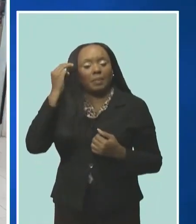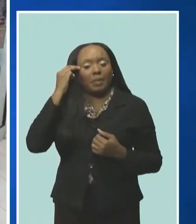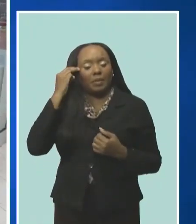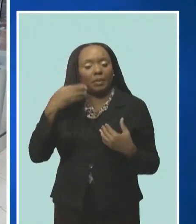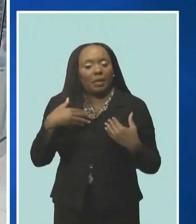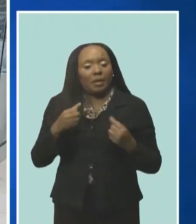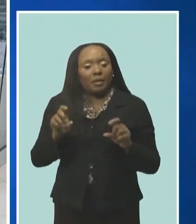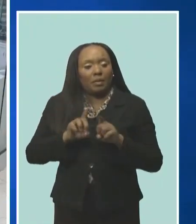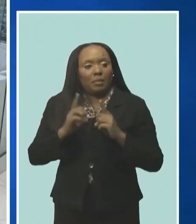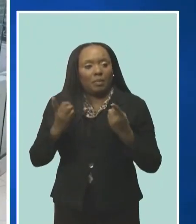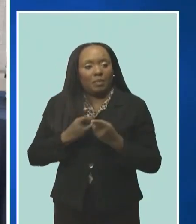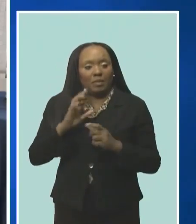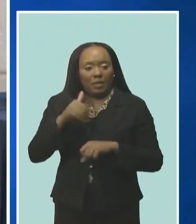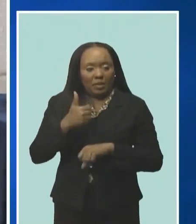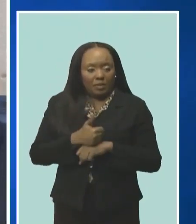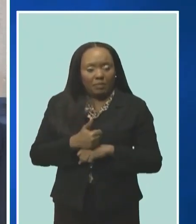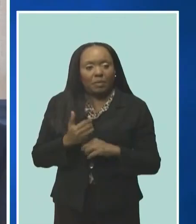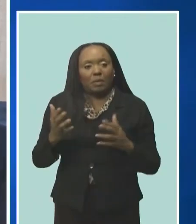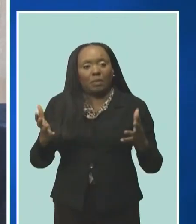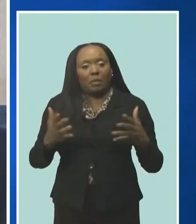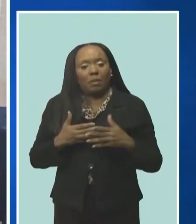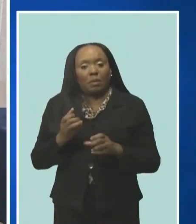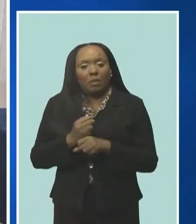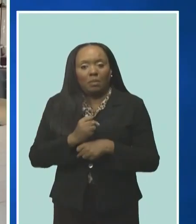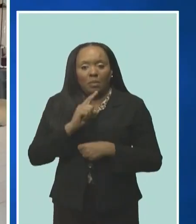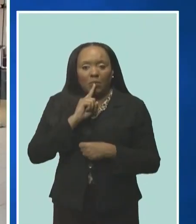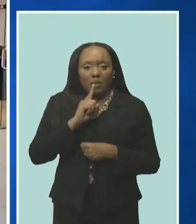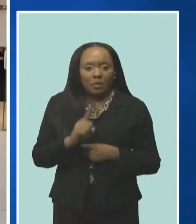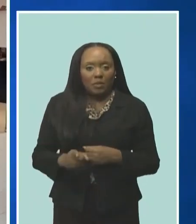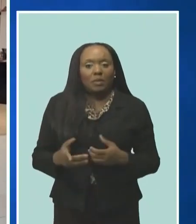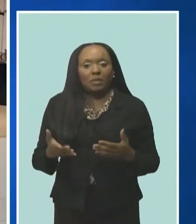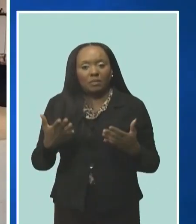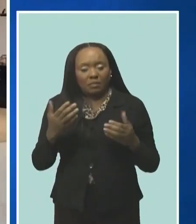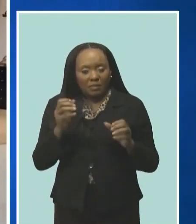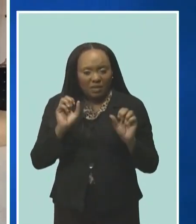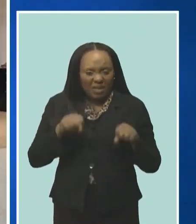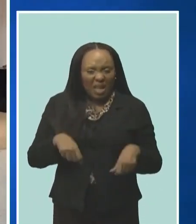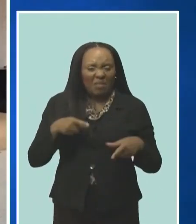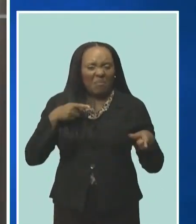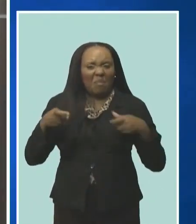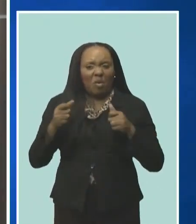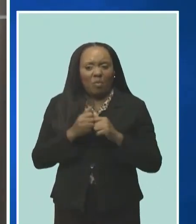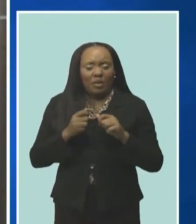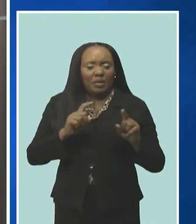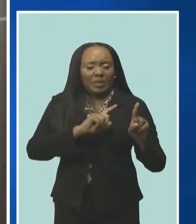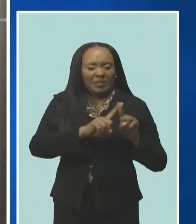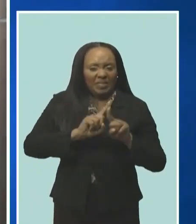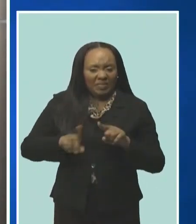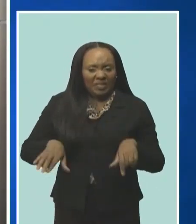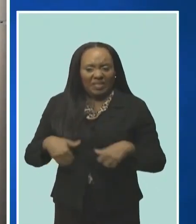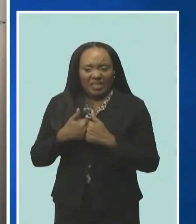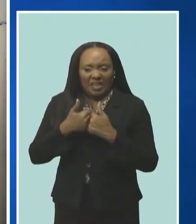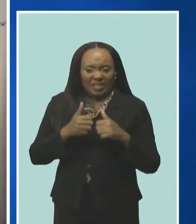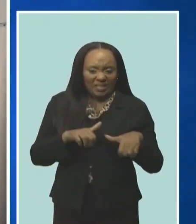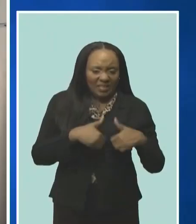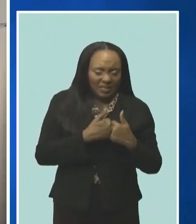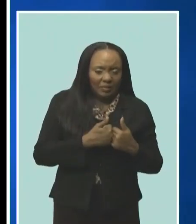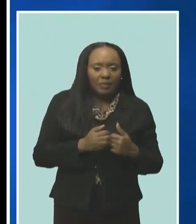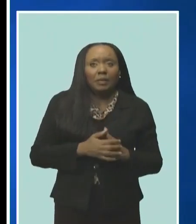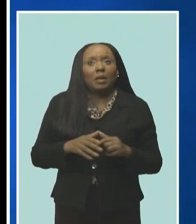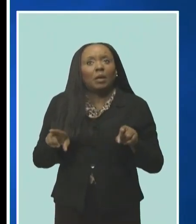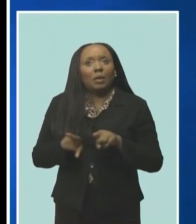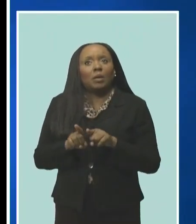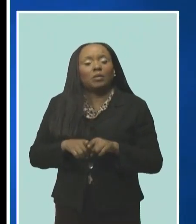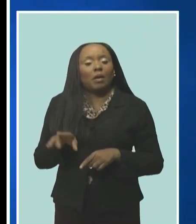the ministry seeks to ensure young people are well equipped to cope with the challenges of today. The audience was also treated